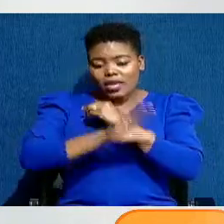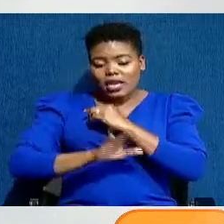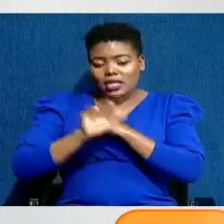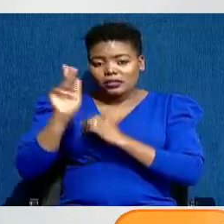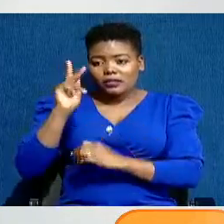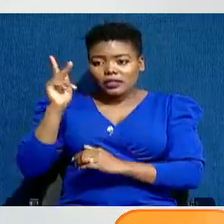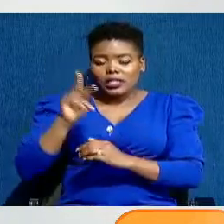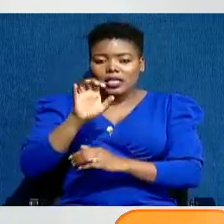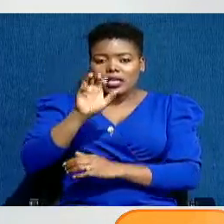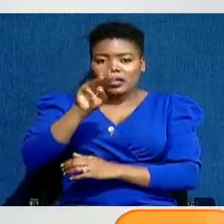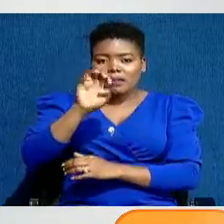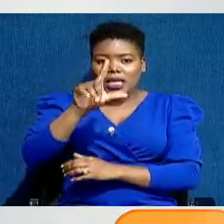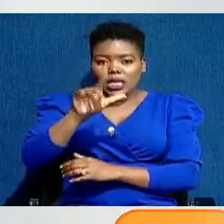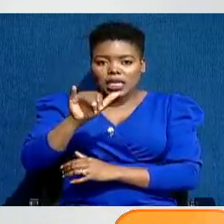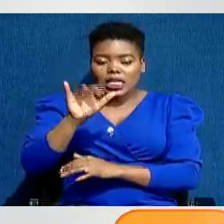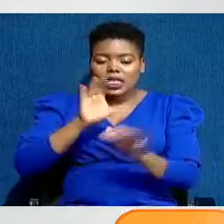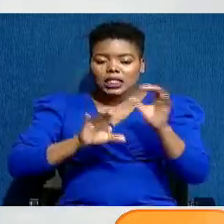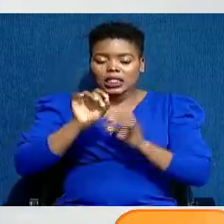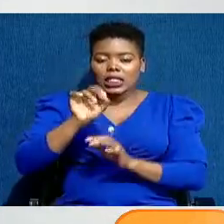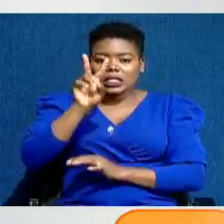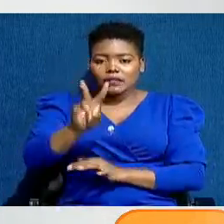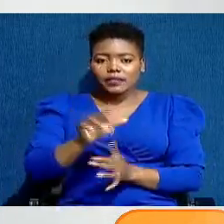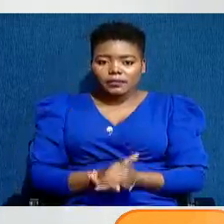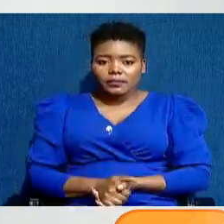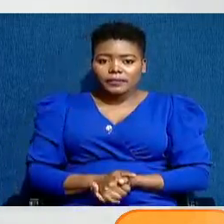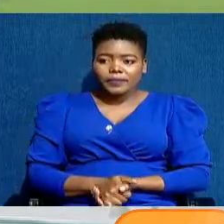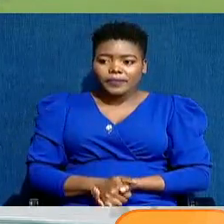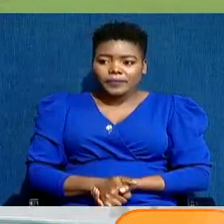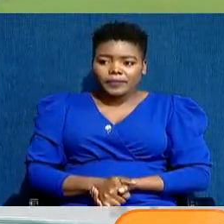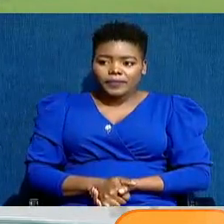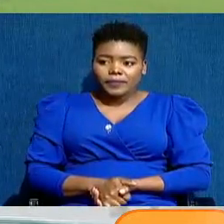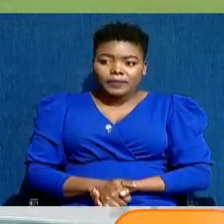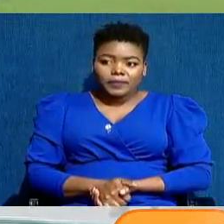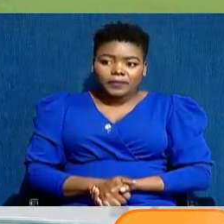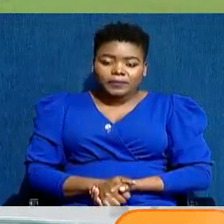Emily Chebet, Citizen TV. 12